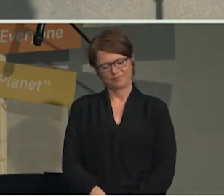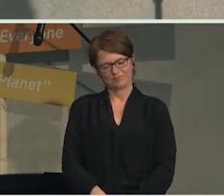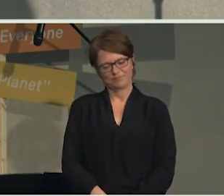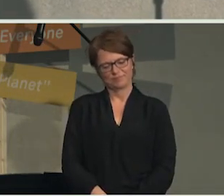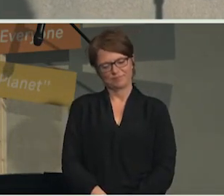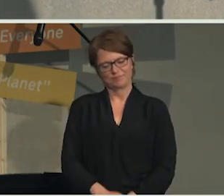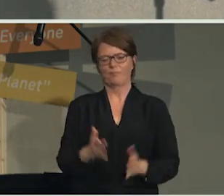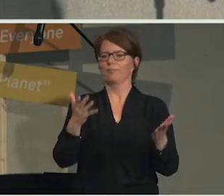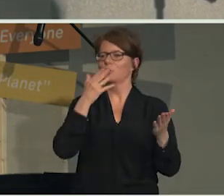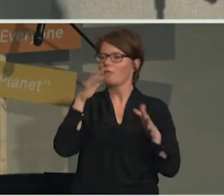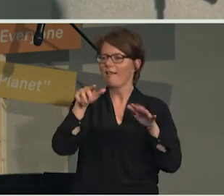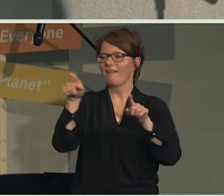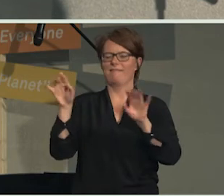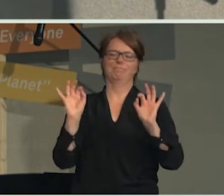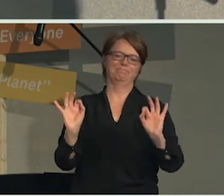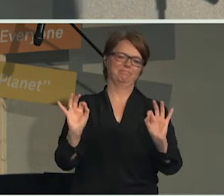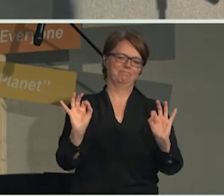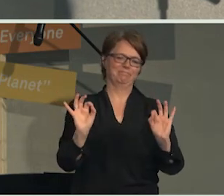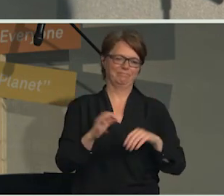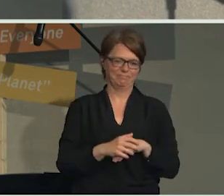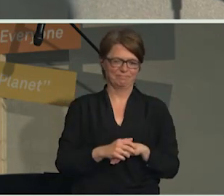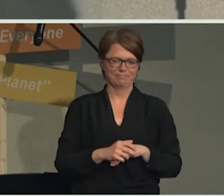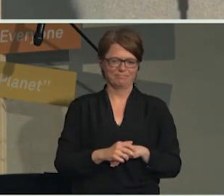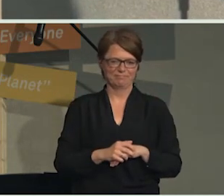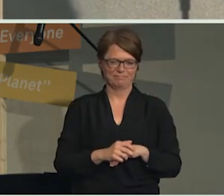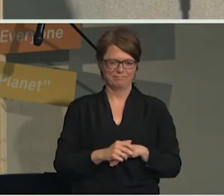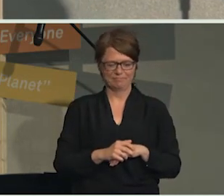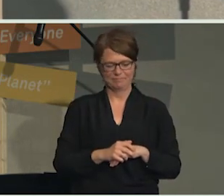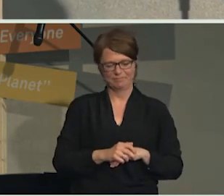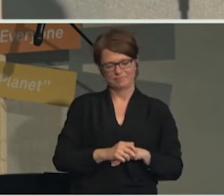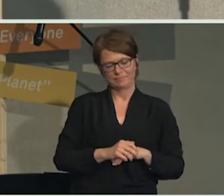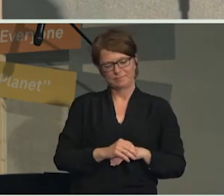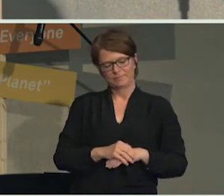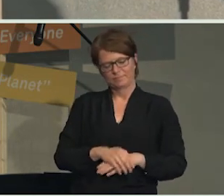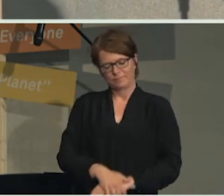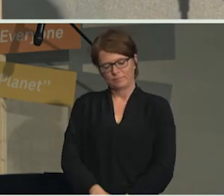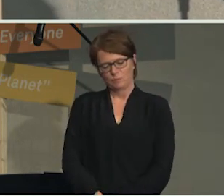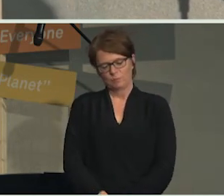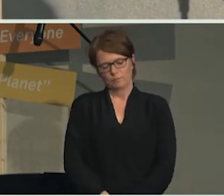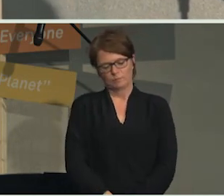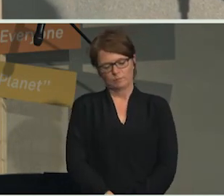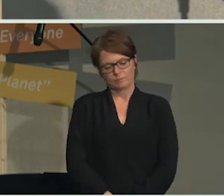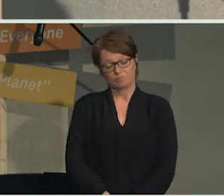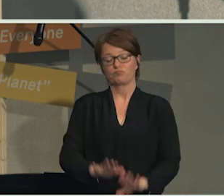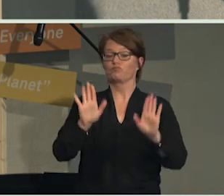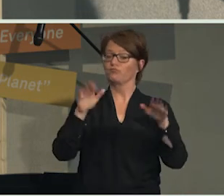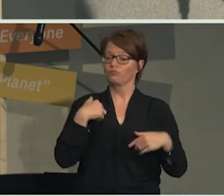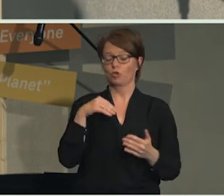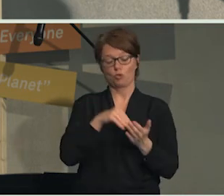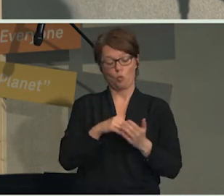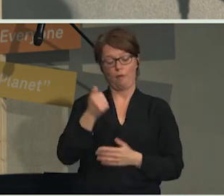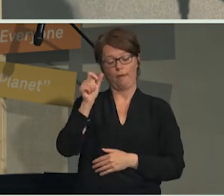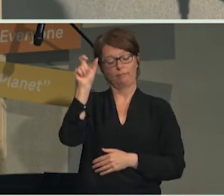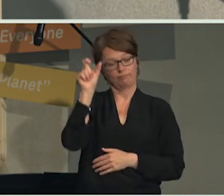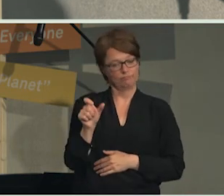speaker. And then, well, I'm going to keep you guys surprised. So we have one last power speaker, and then we have some other fantastic, amazing things going on.